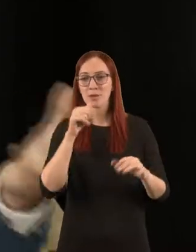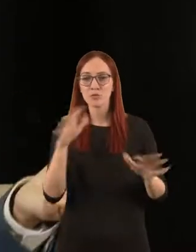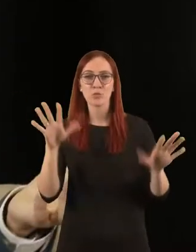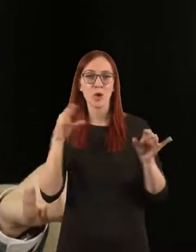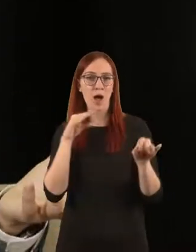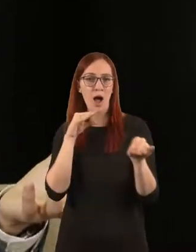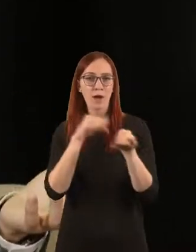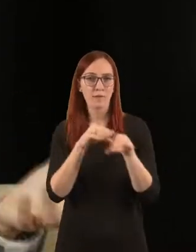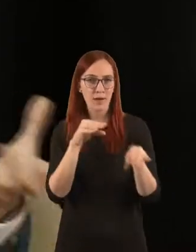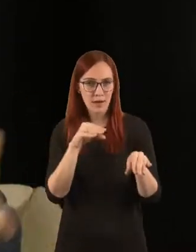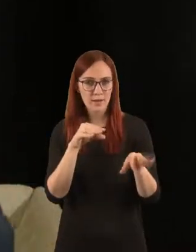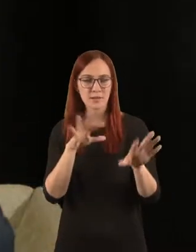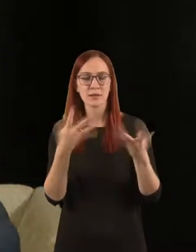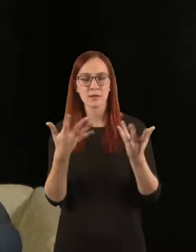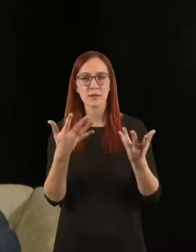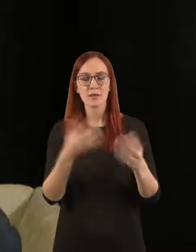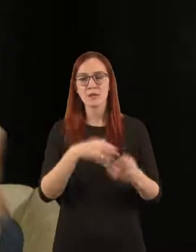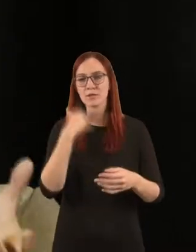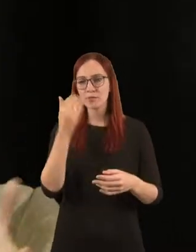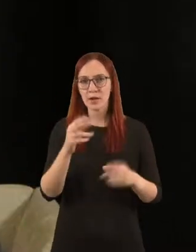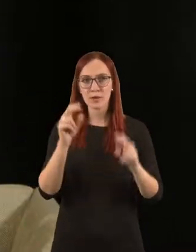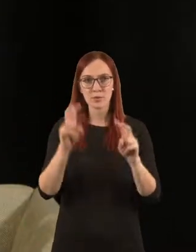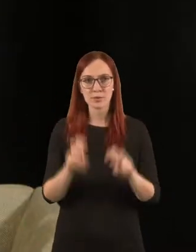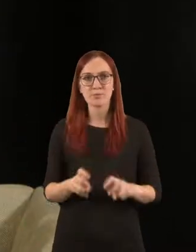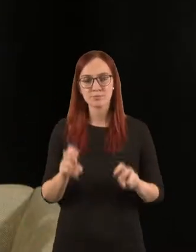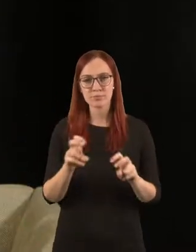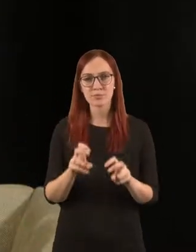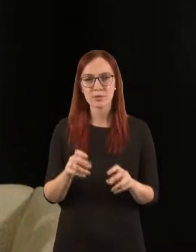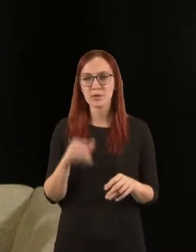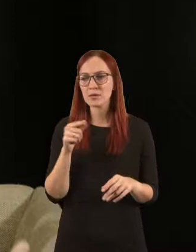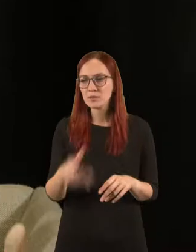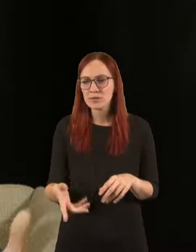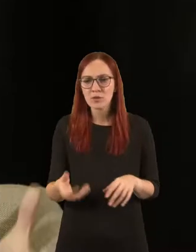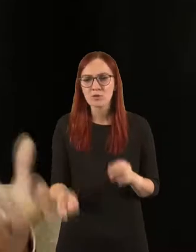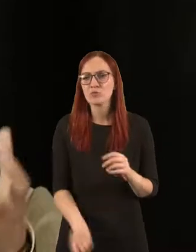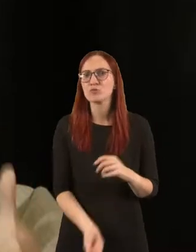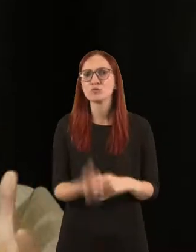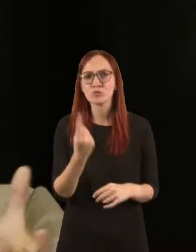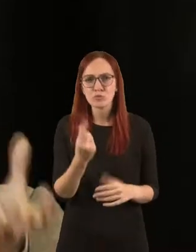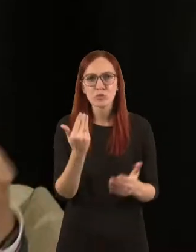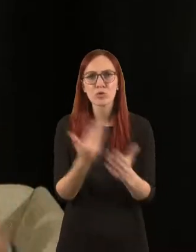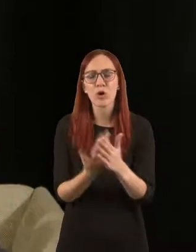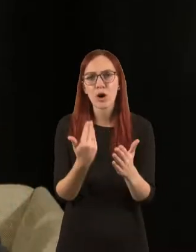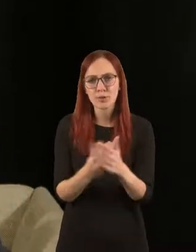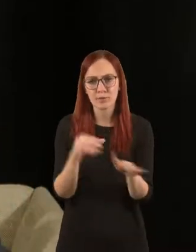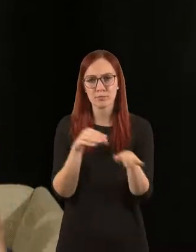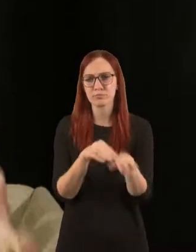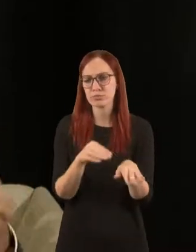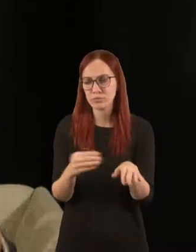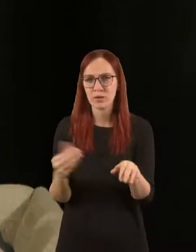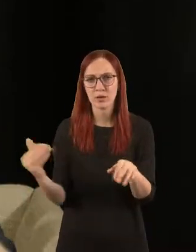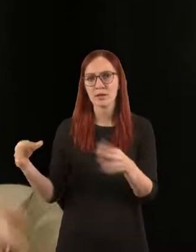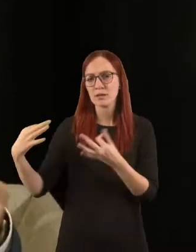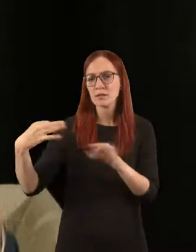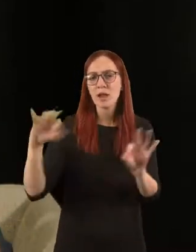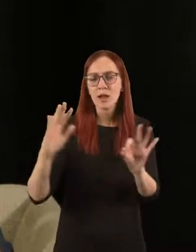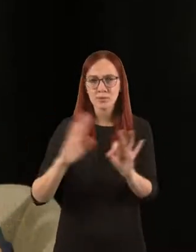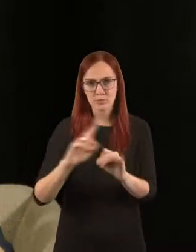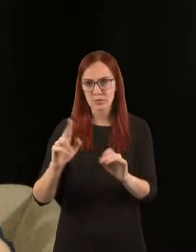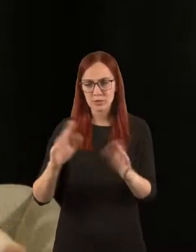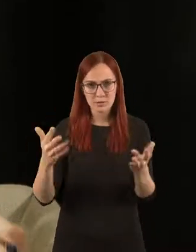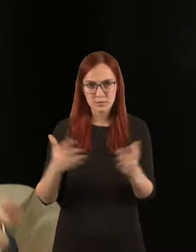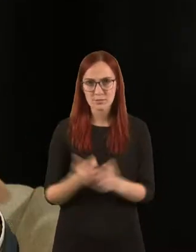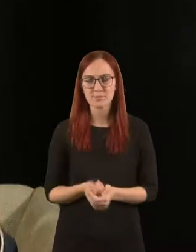shared space, but it would be impossible to implement in Lithuania, because if we have an